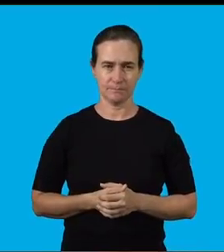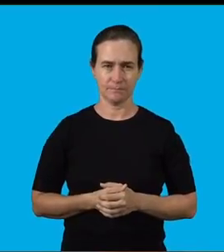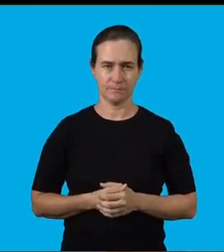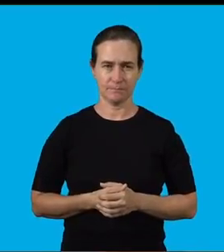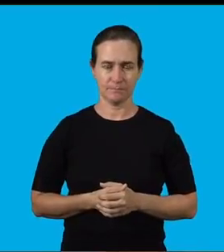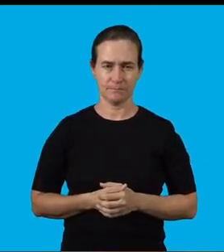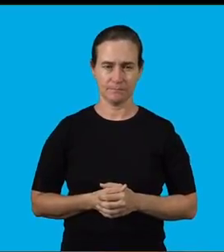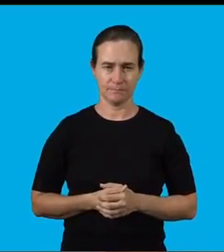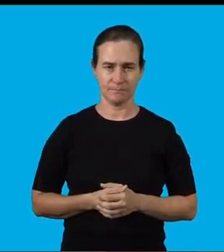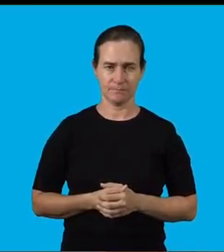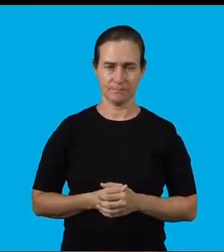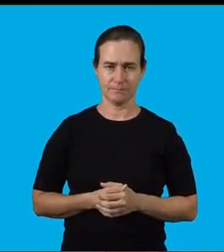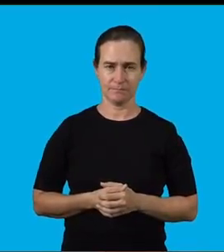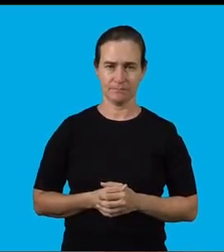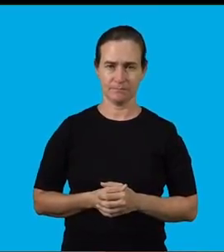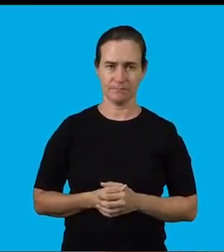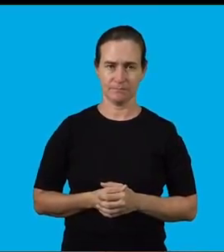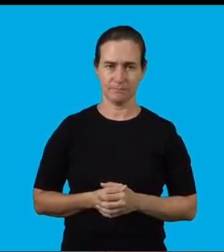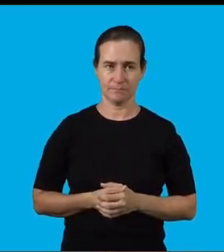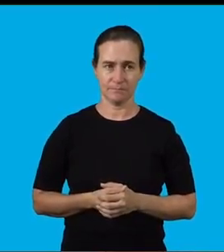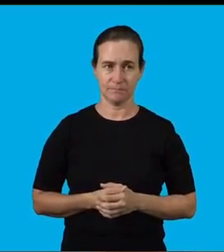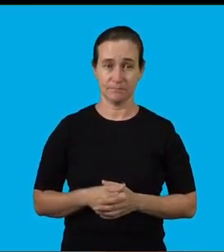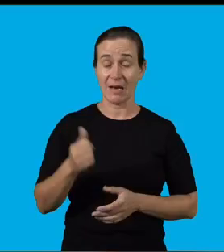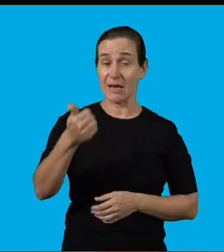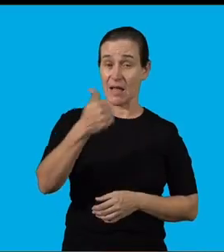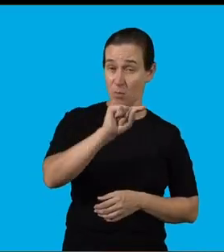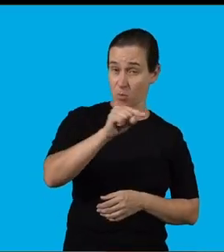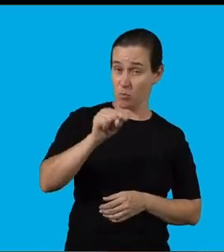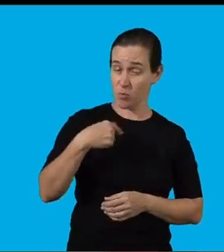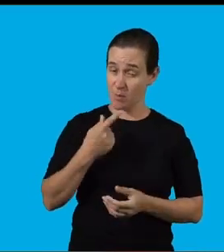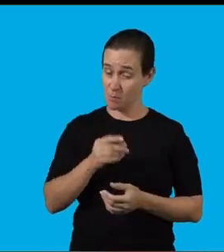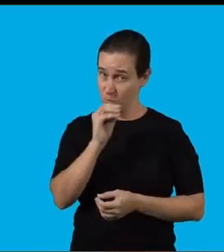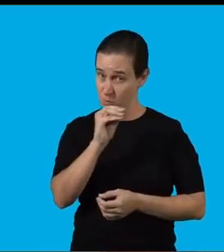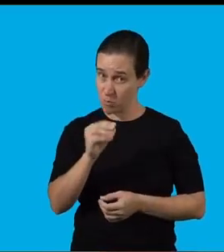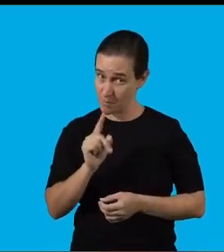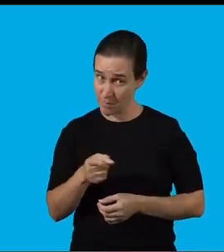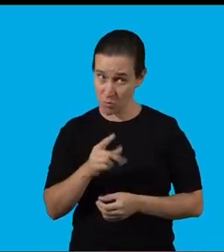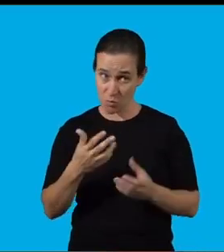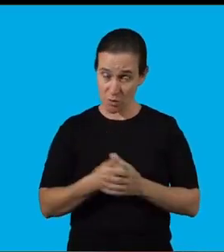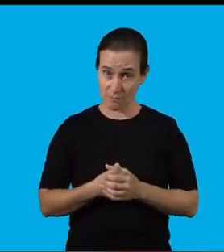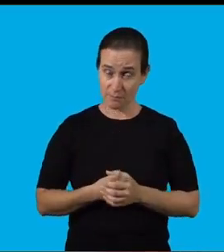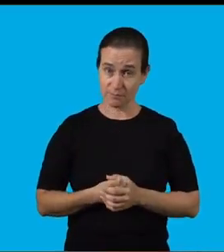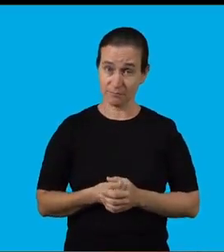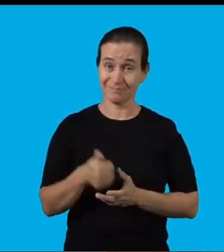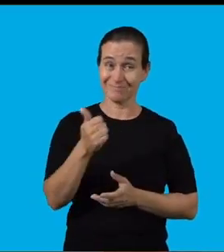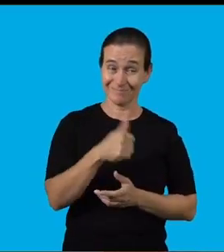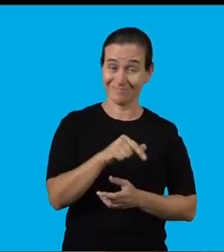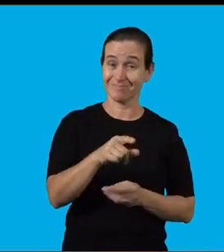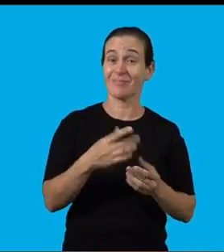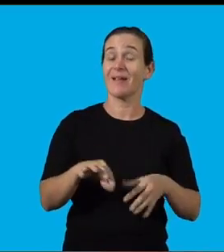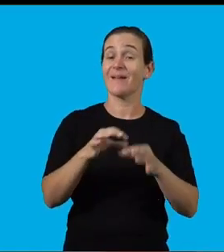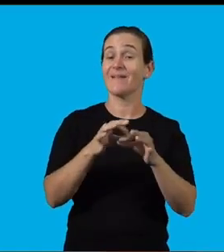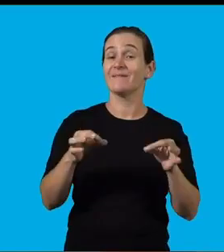All right, there we go. All right, and remember the other key points we need to put on here that are not here at the moment is